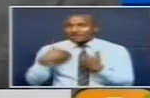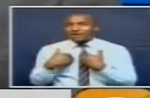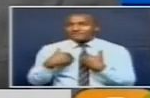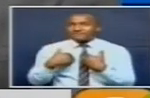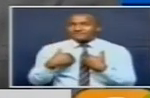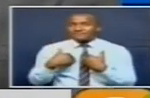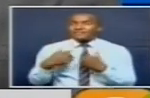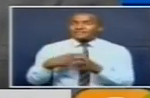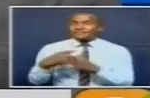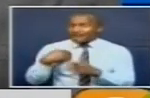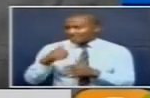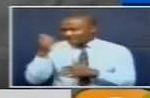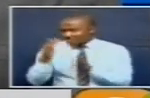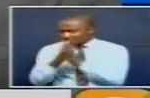that came.